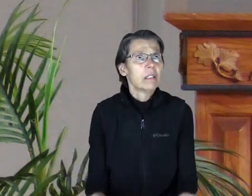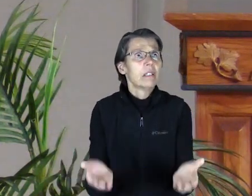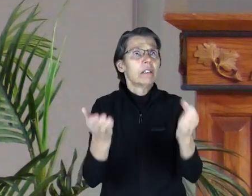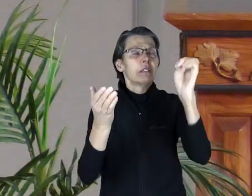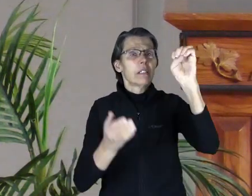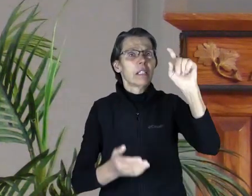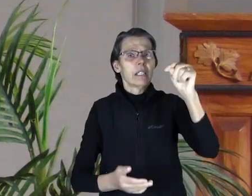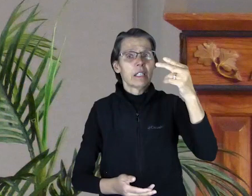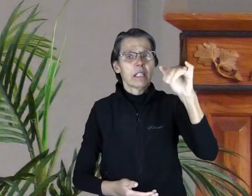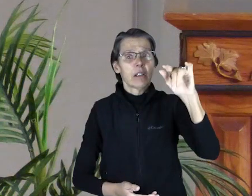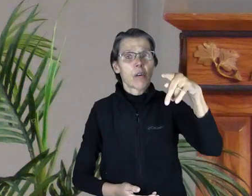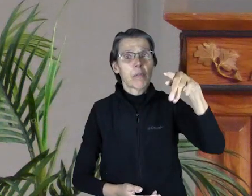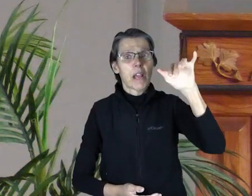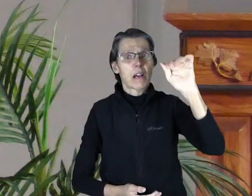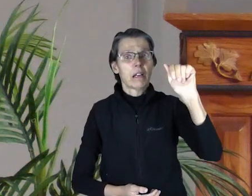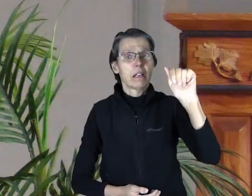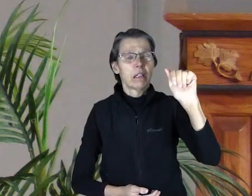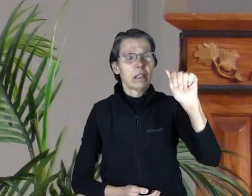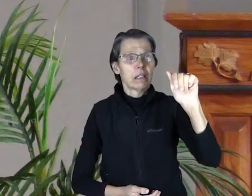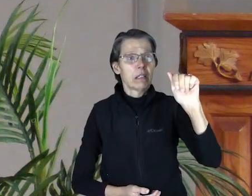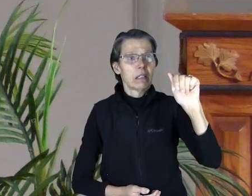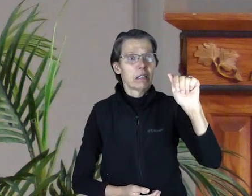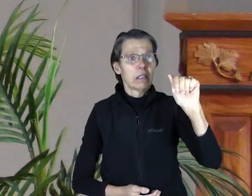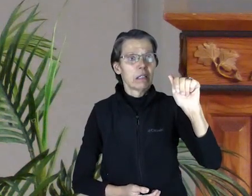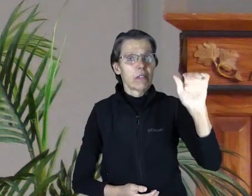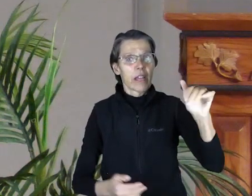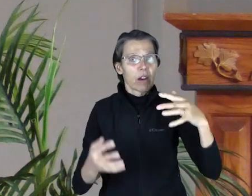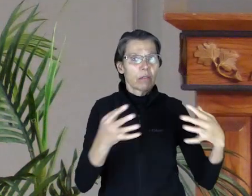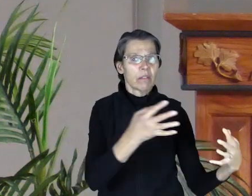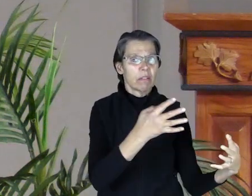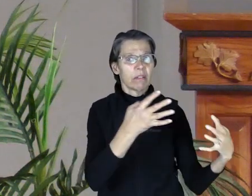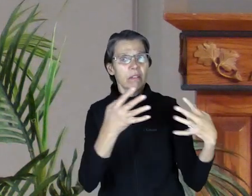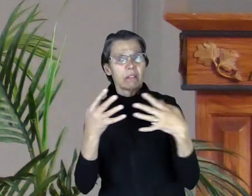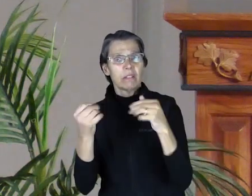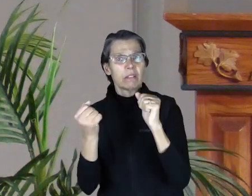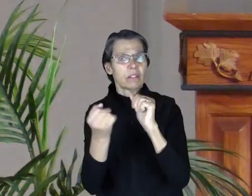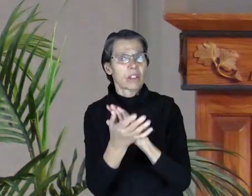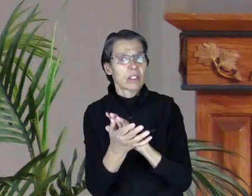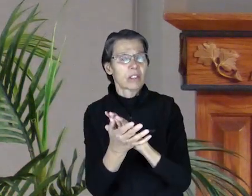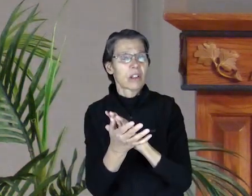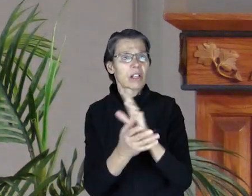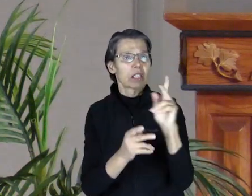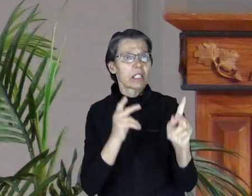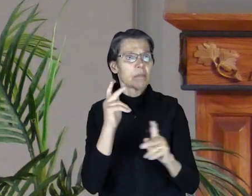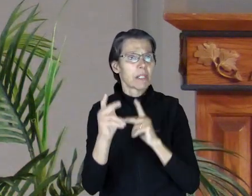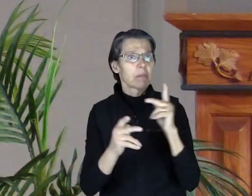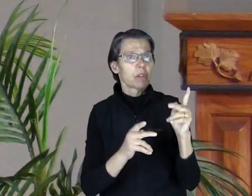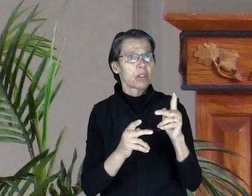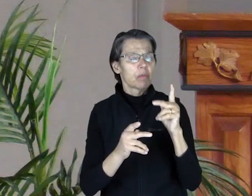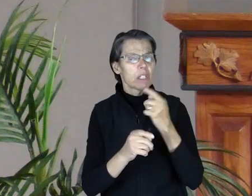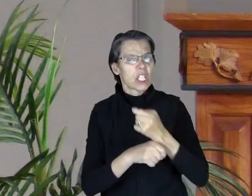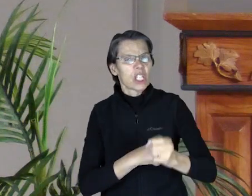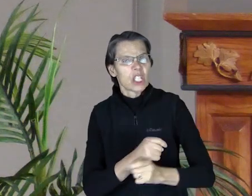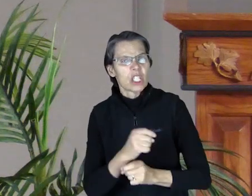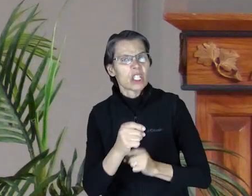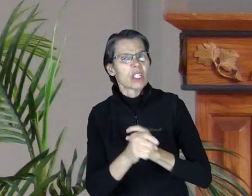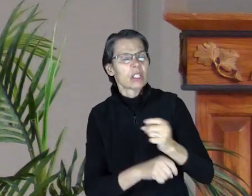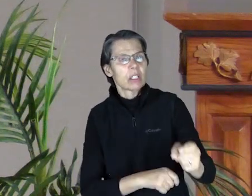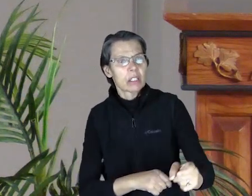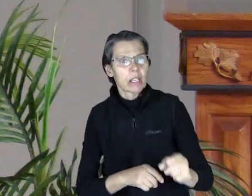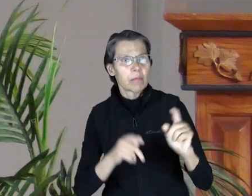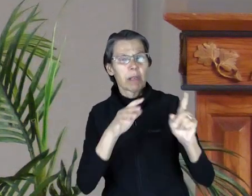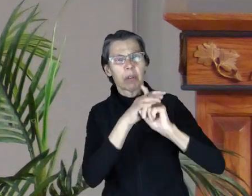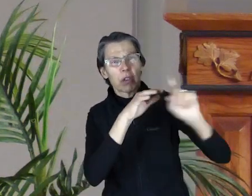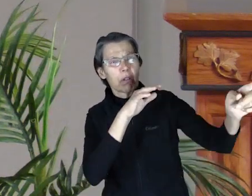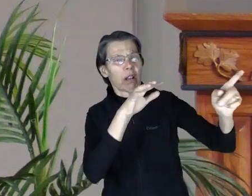in Ethiopia's Tigray region, a conflict which has resulted in human rights abuses, in a